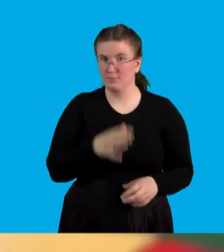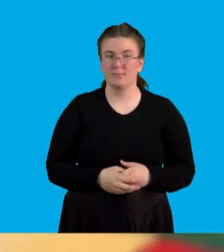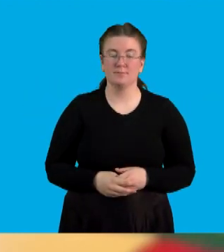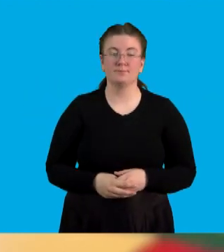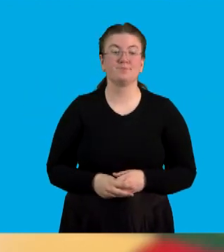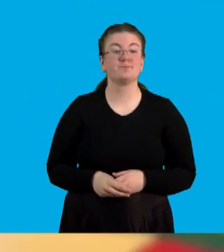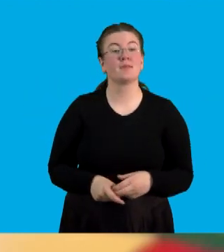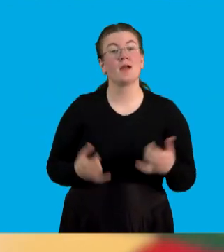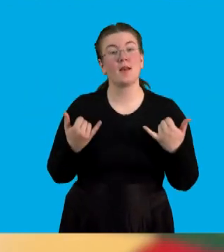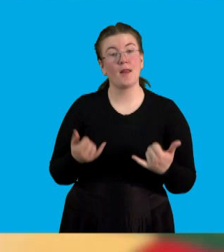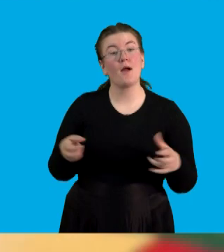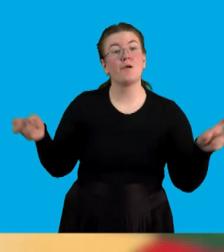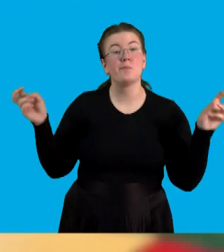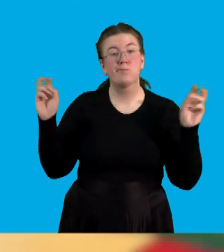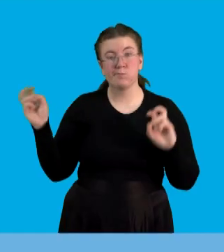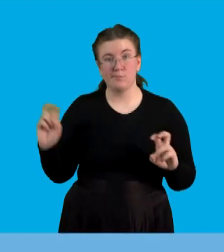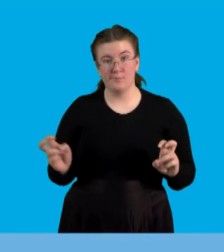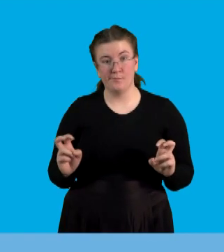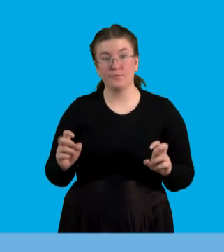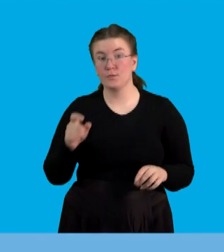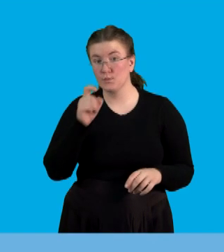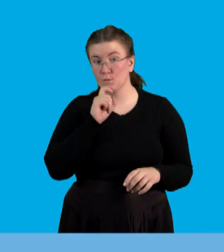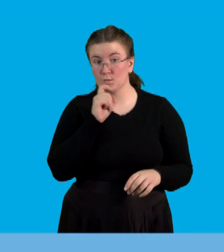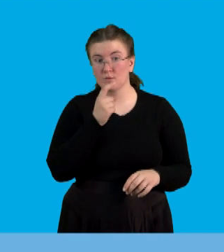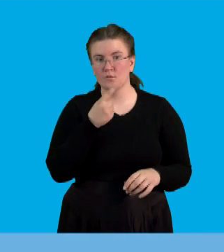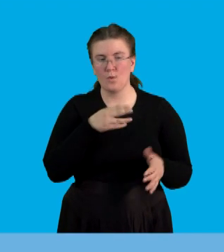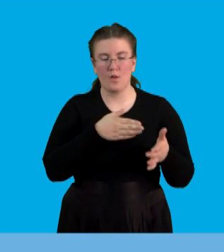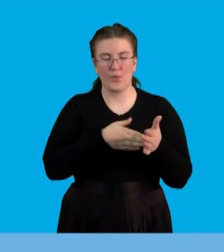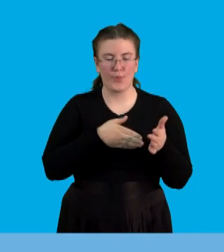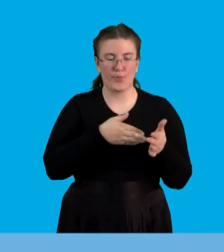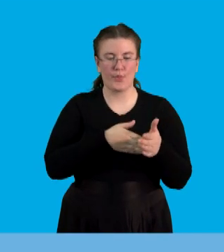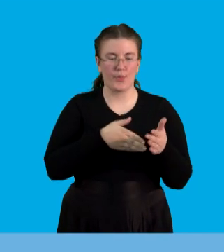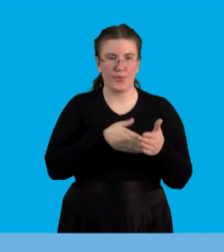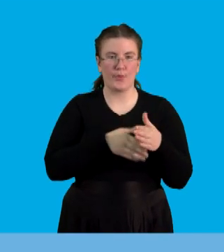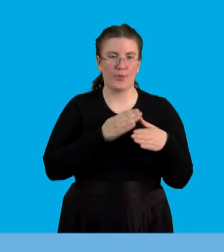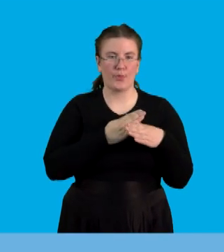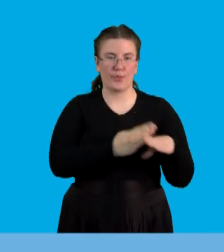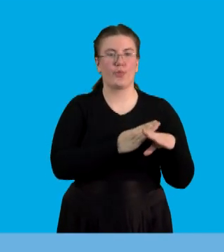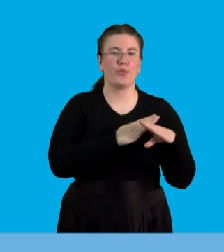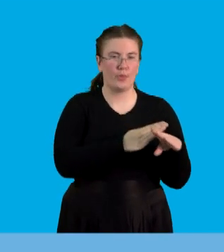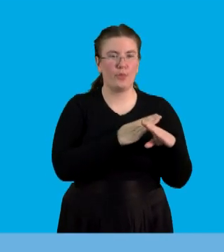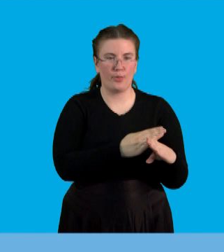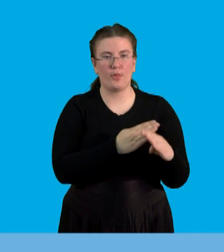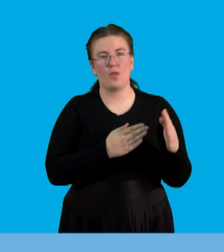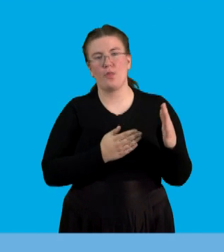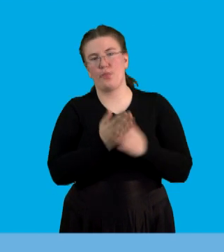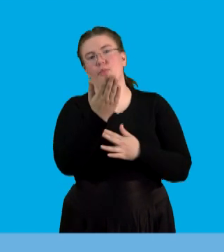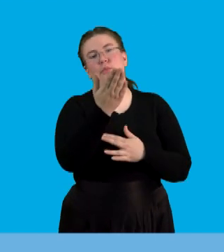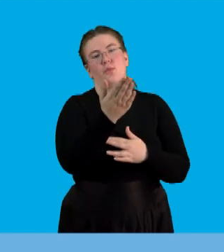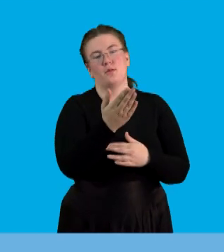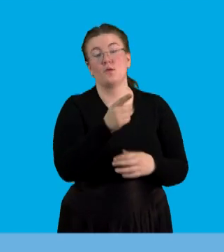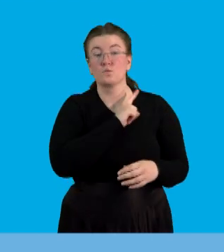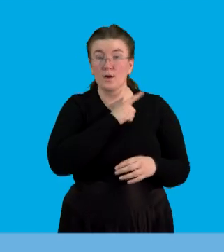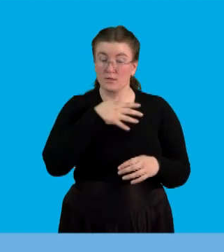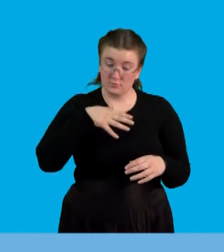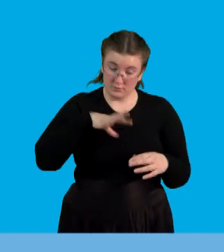now, they are going to use this energy to overcome the resistance, because they want to pass through the resistor, but the resistor